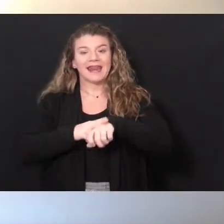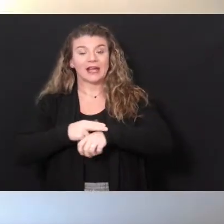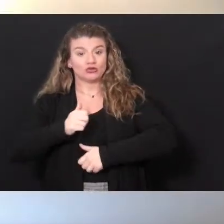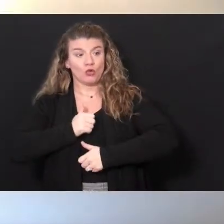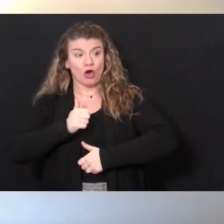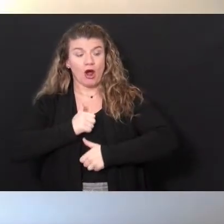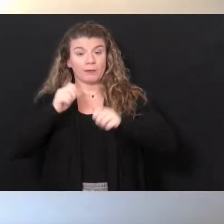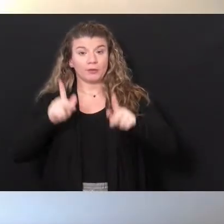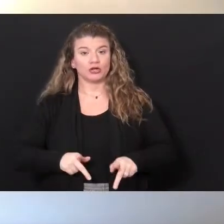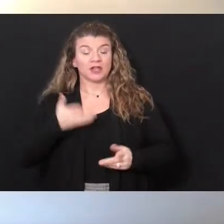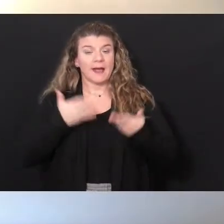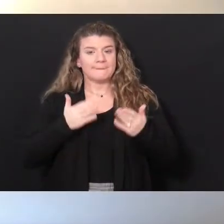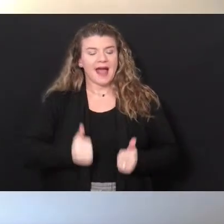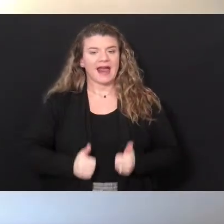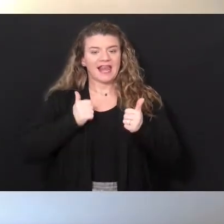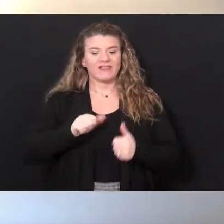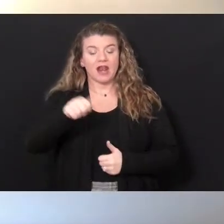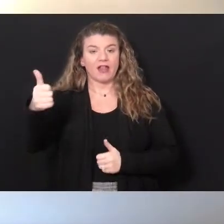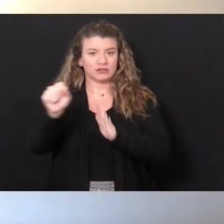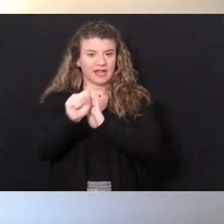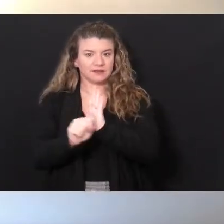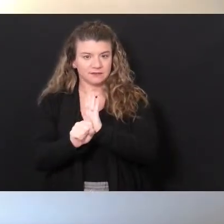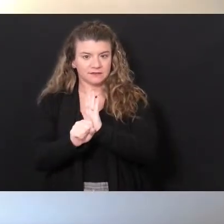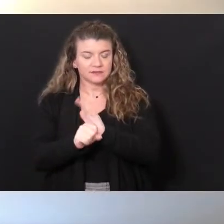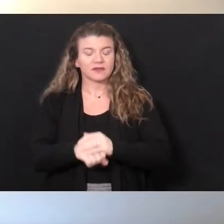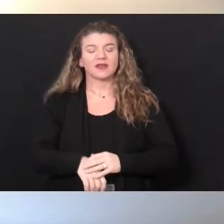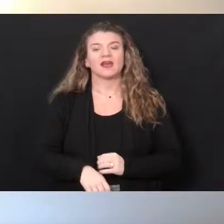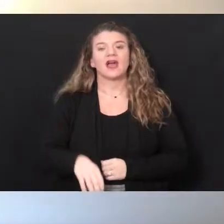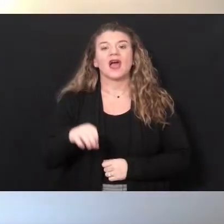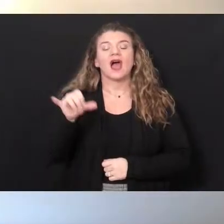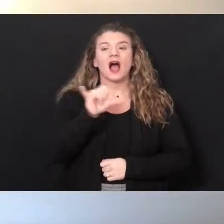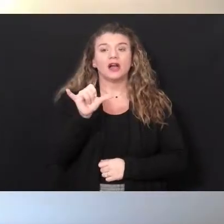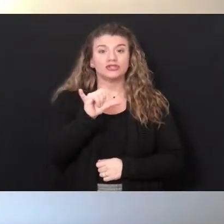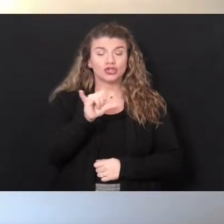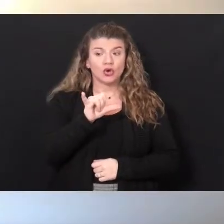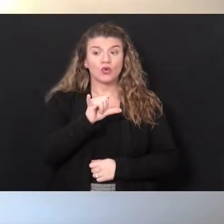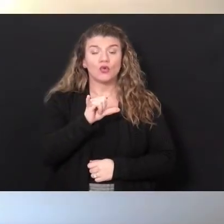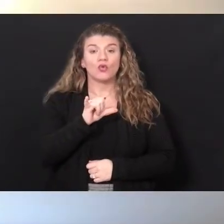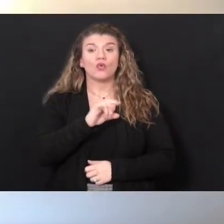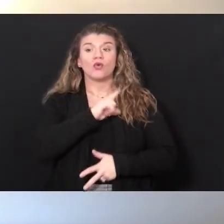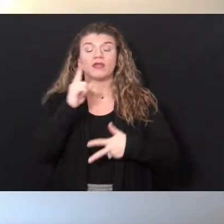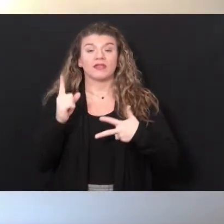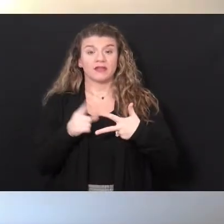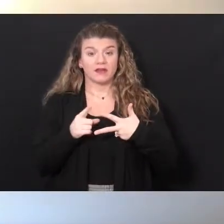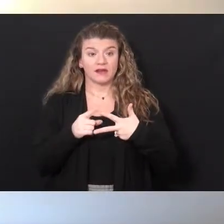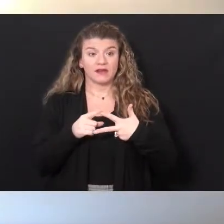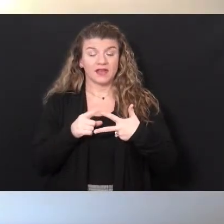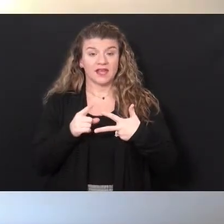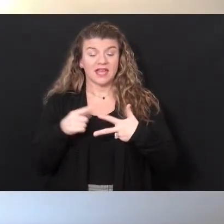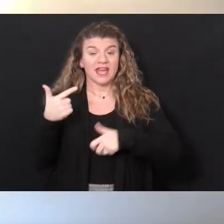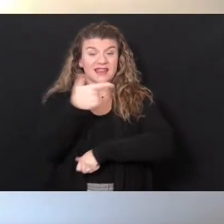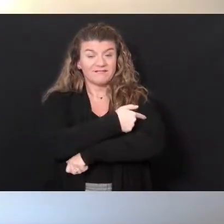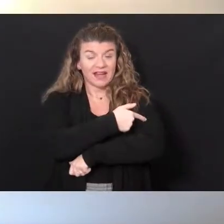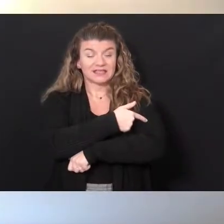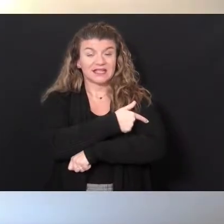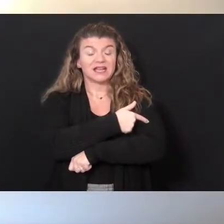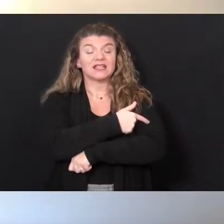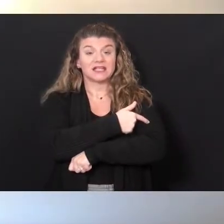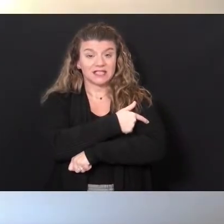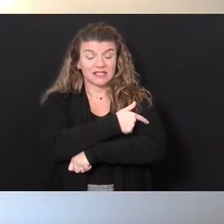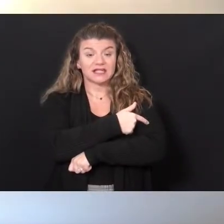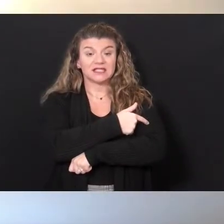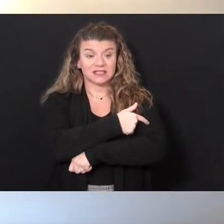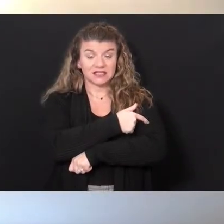live in another state. As far as the vaccination piece